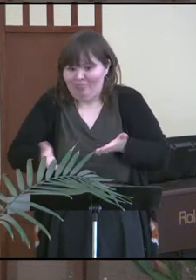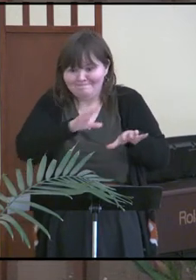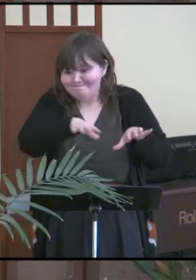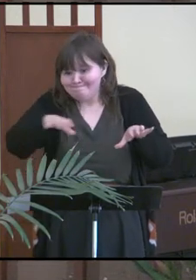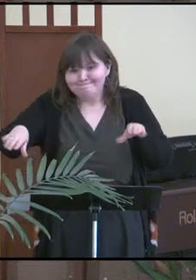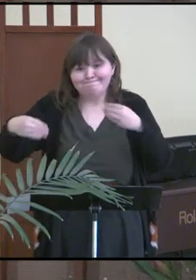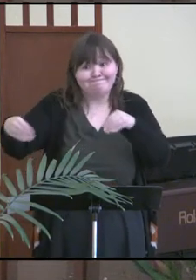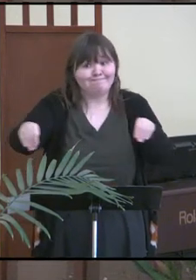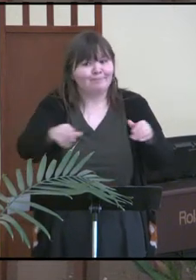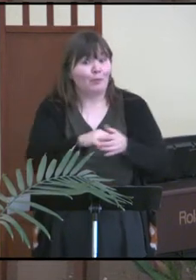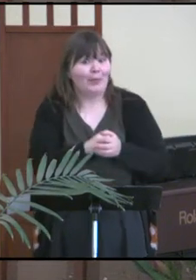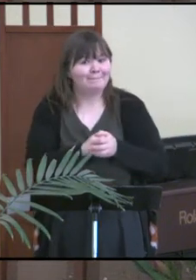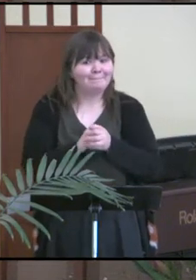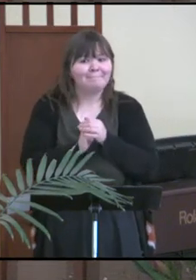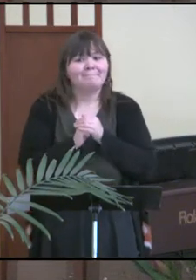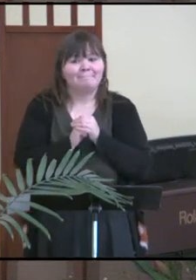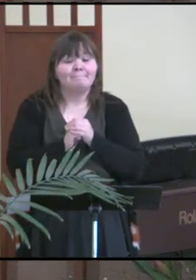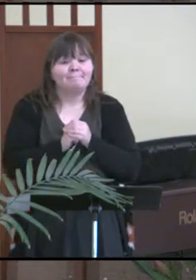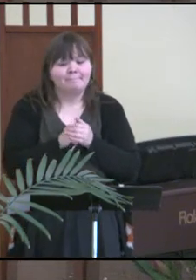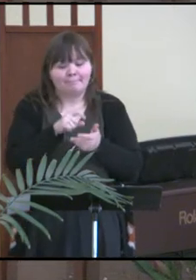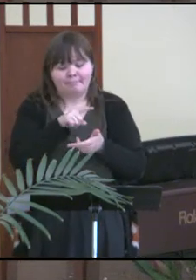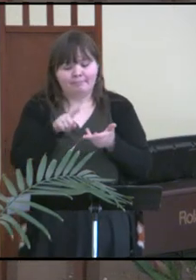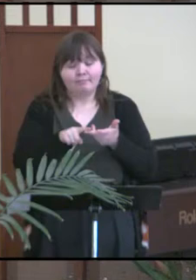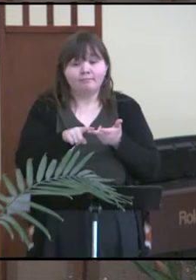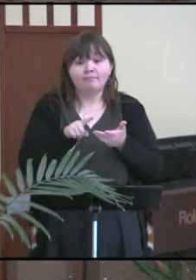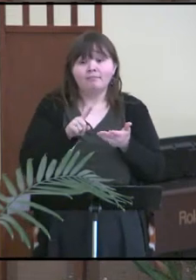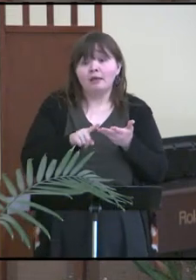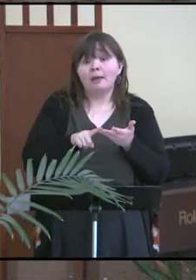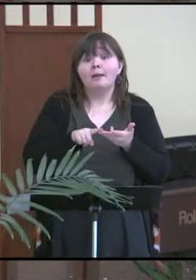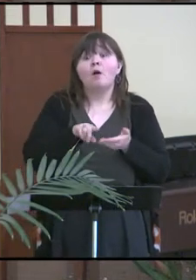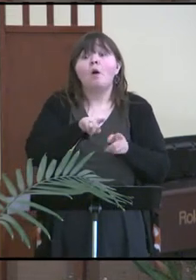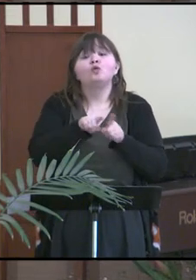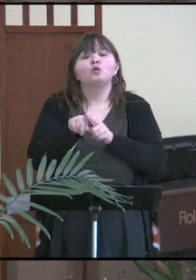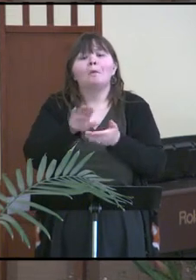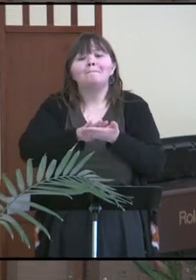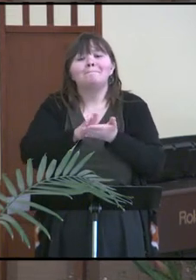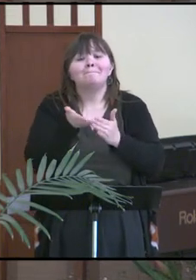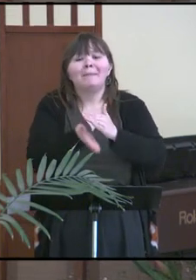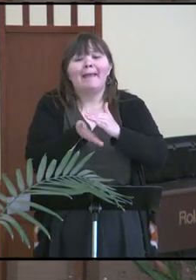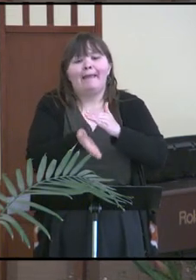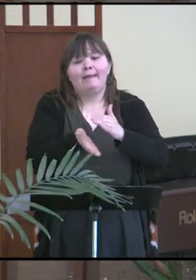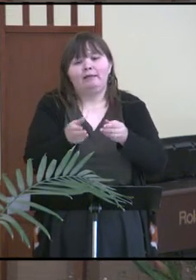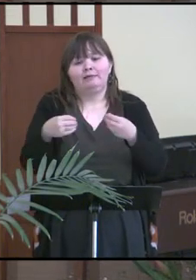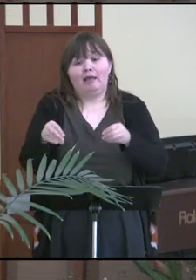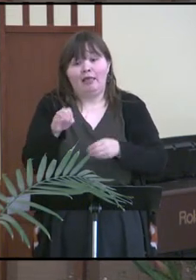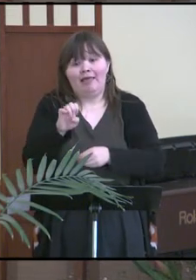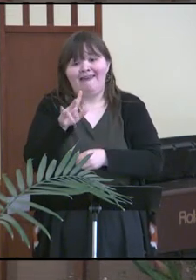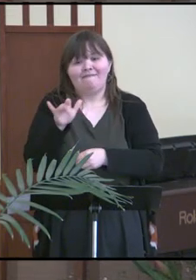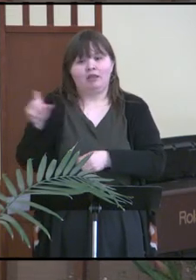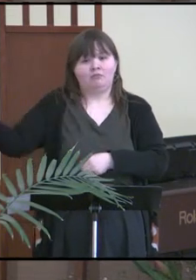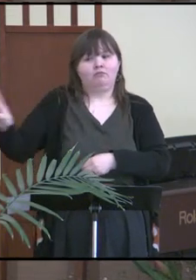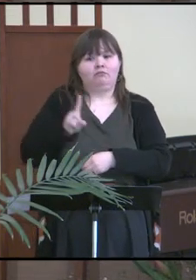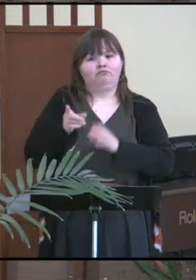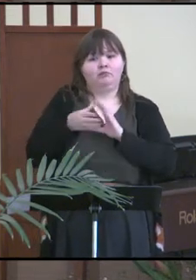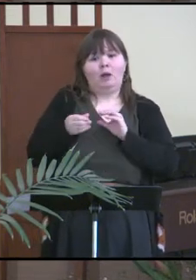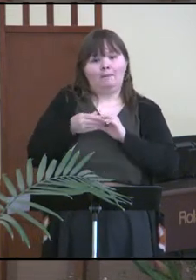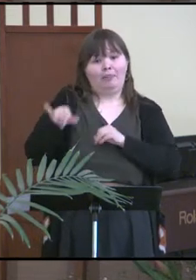So this year we're also going to have a bake sale there, and Evelyn is here to talk about that.